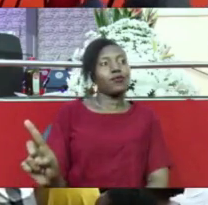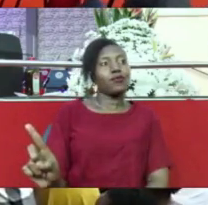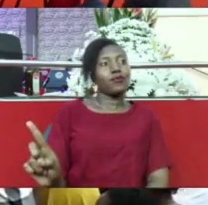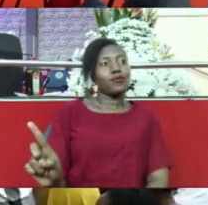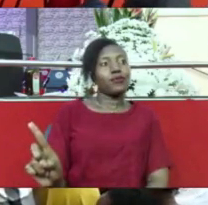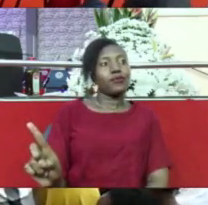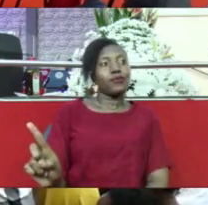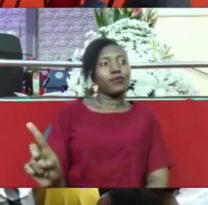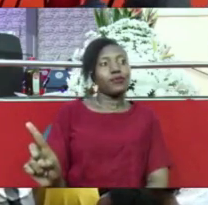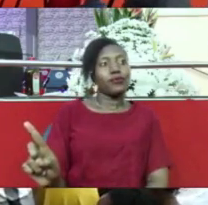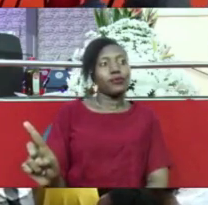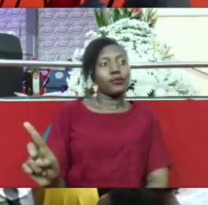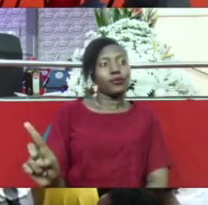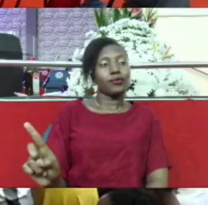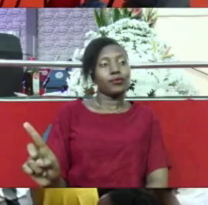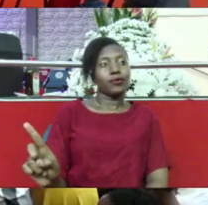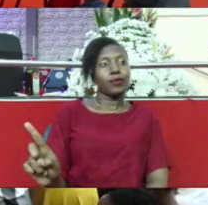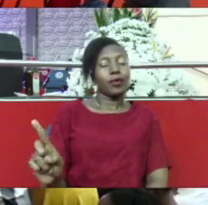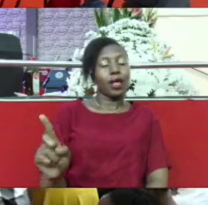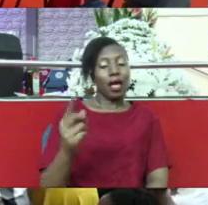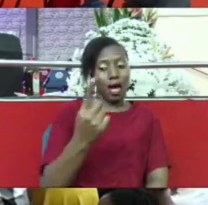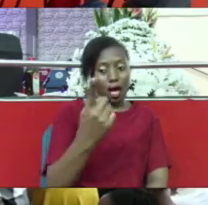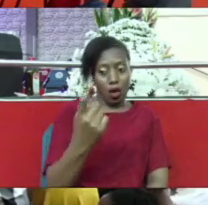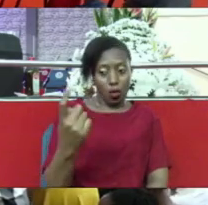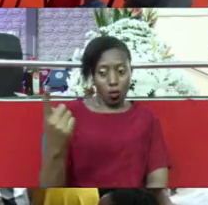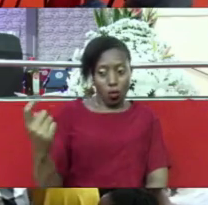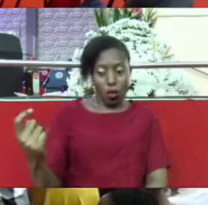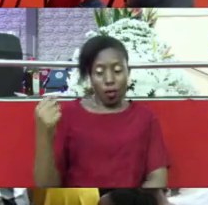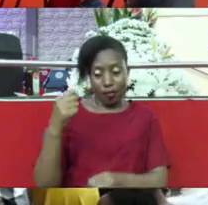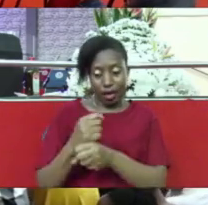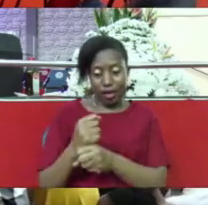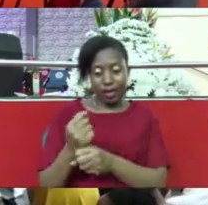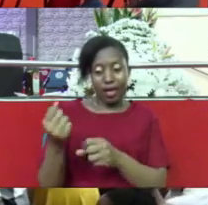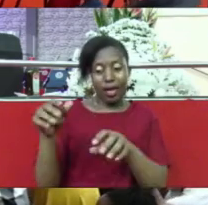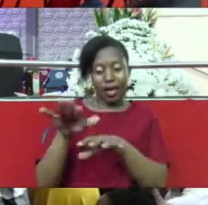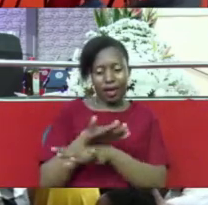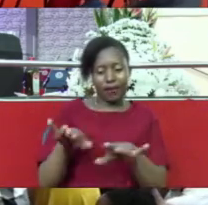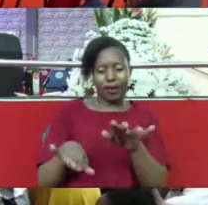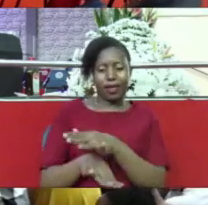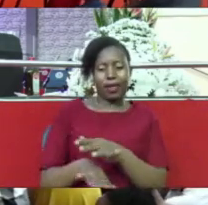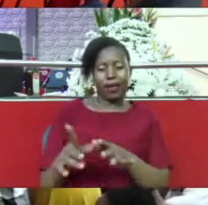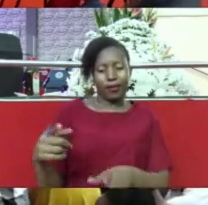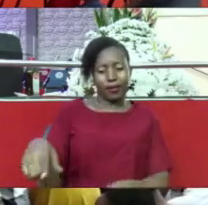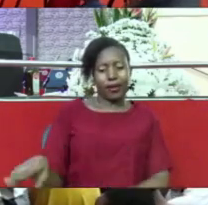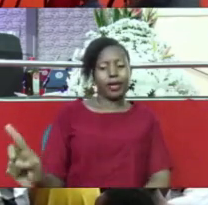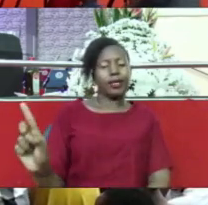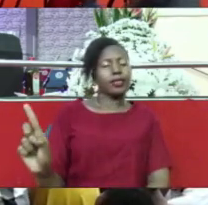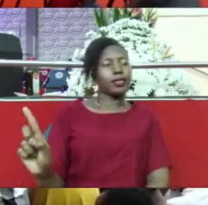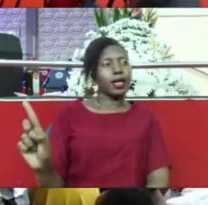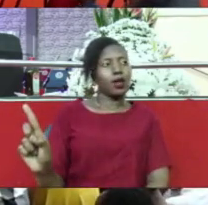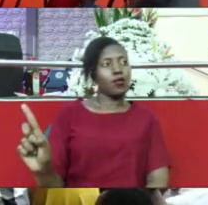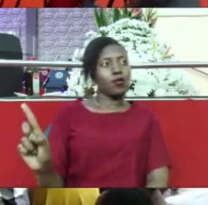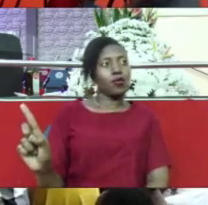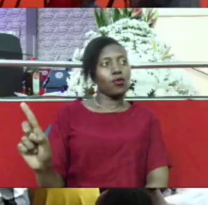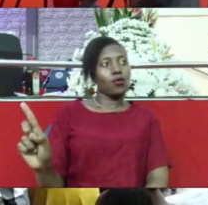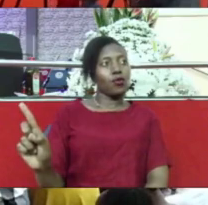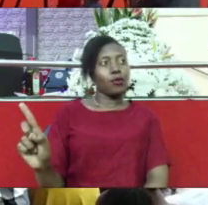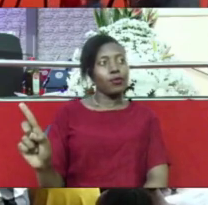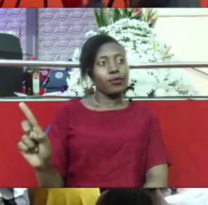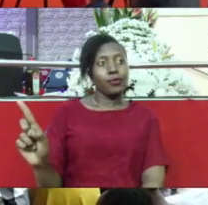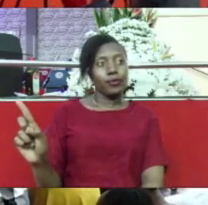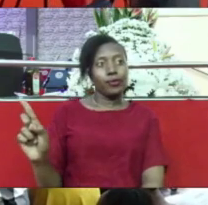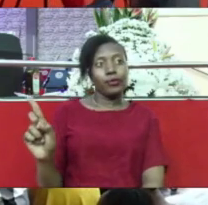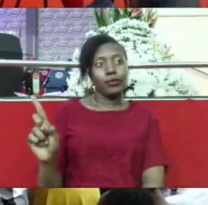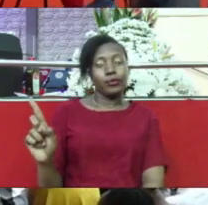kivyake. A worm does everything by itself. Dudu anajifanyia kitu kivyake. For itself. Kwa